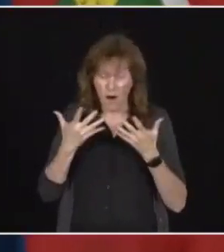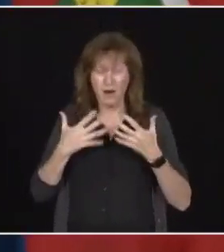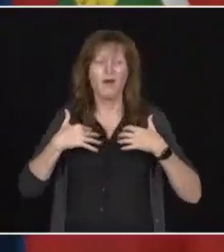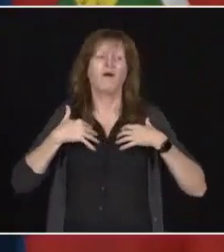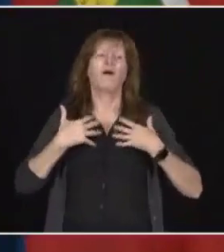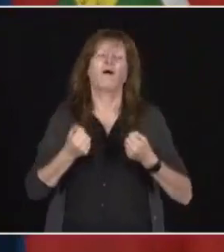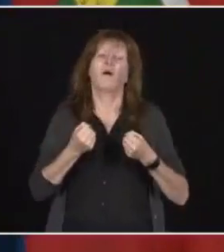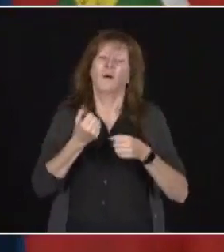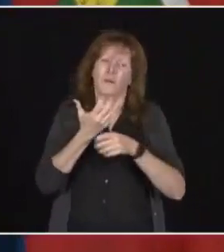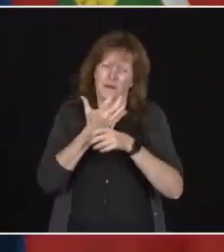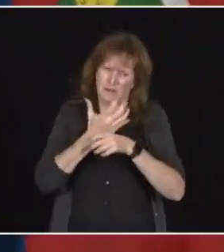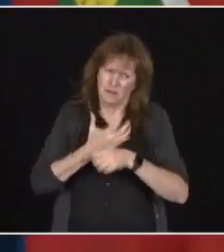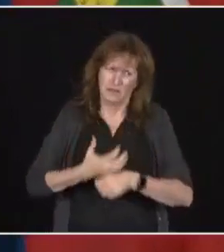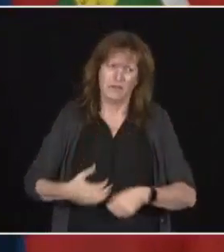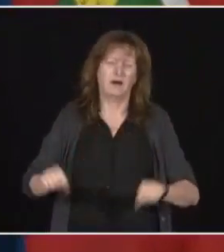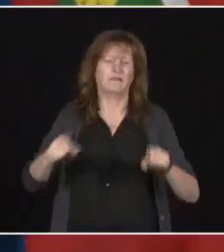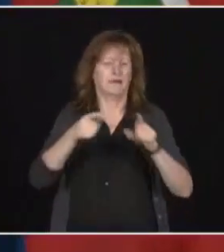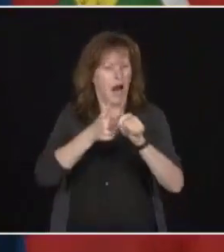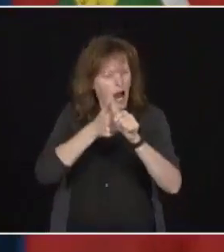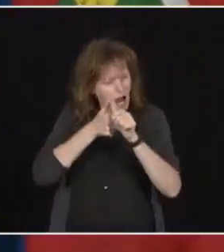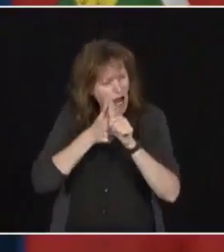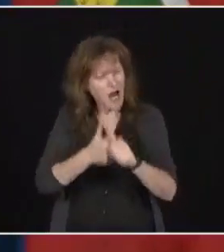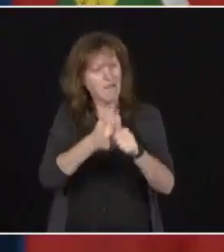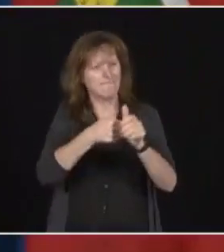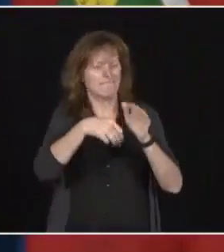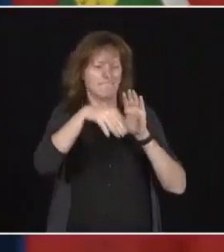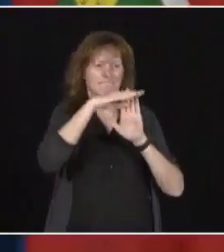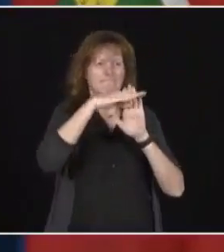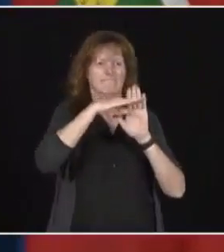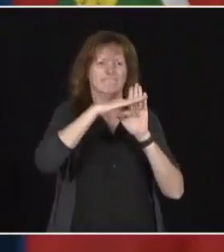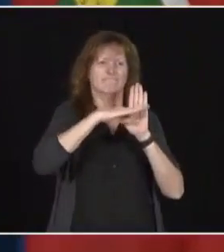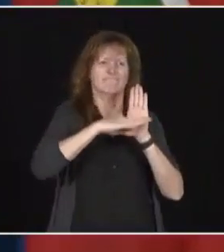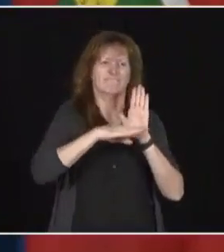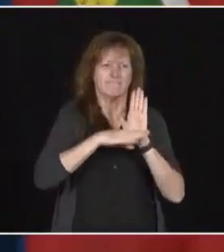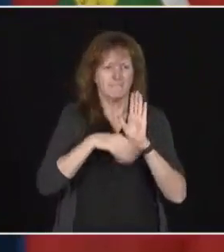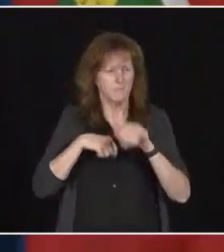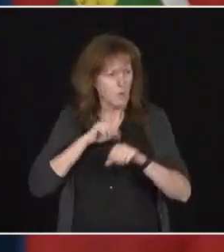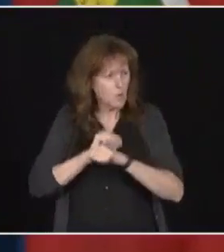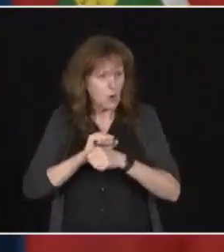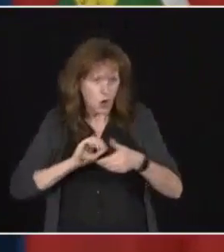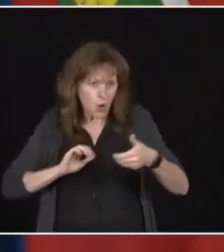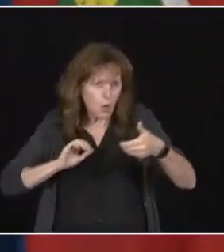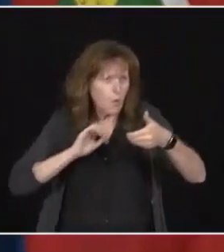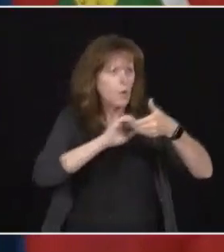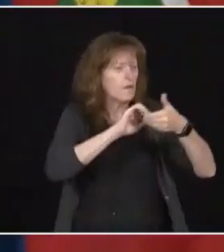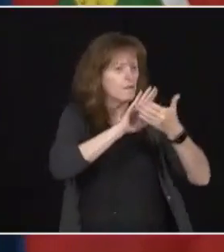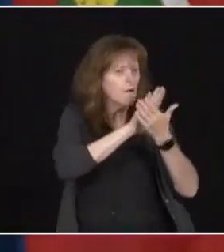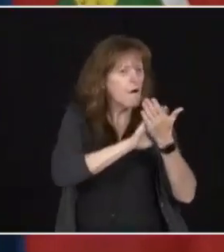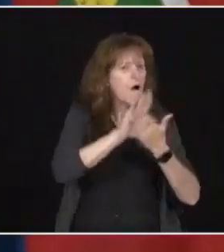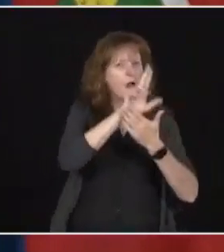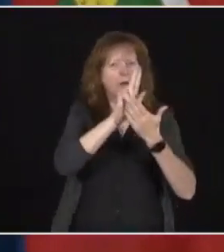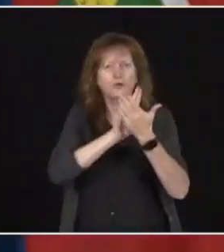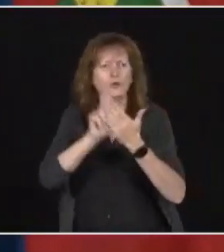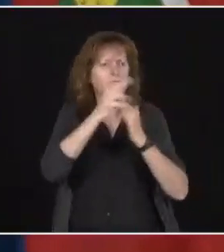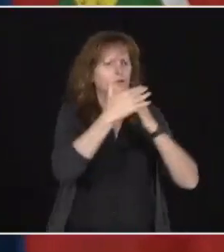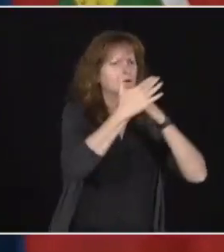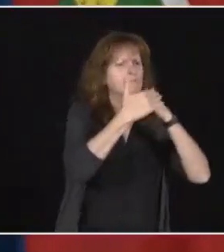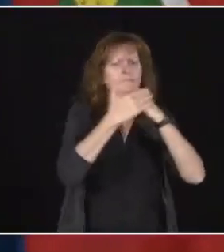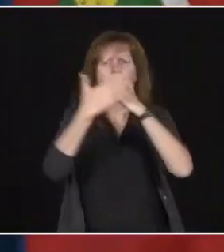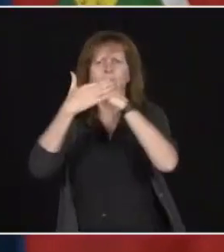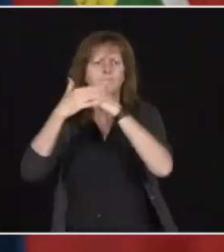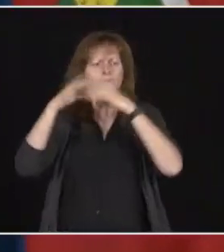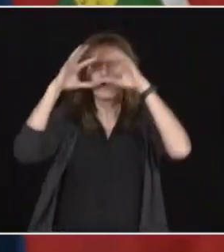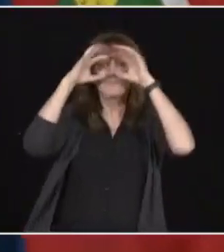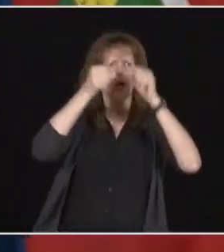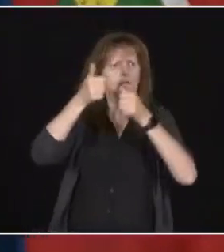it. We worked together with our sector through numerous consultations and discussions with presidents, coming up